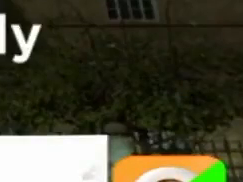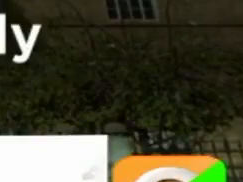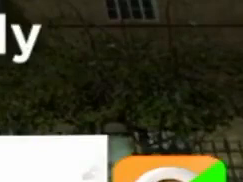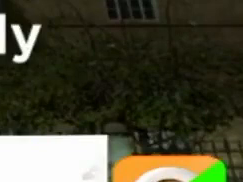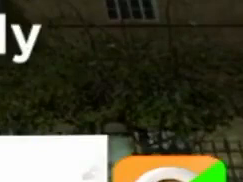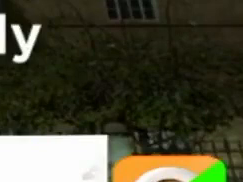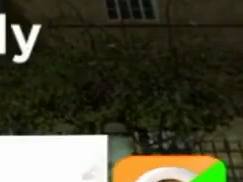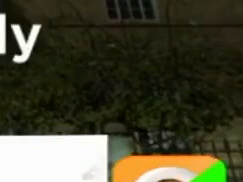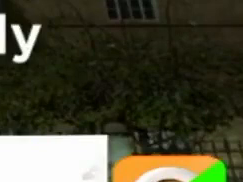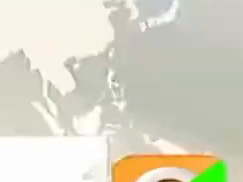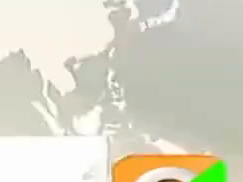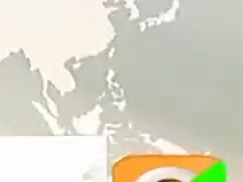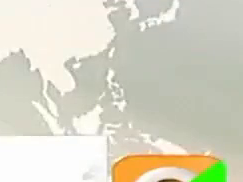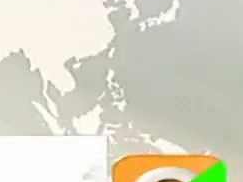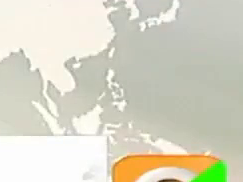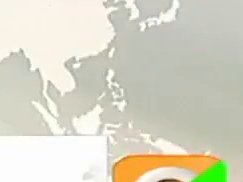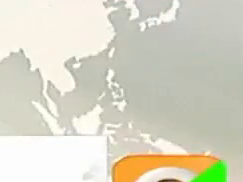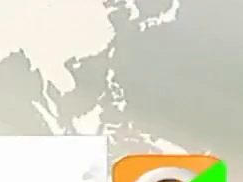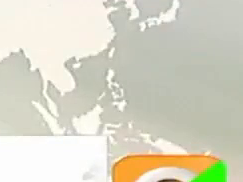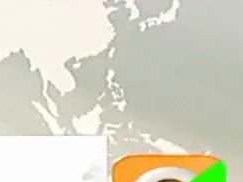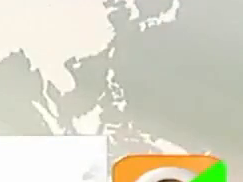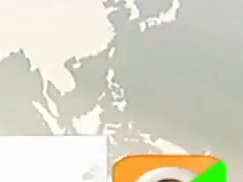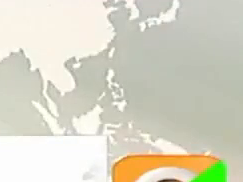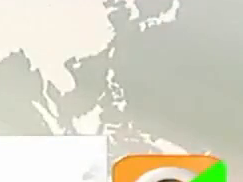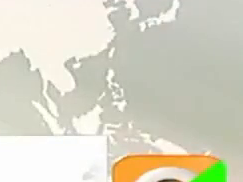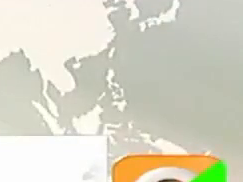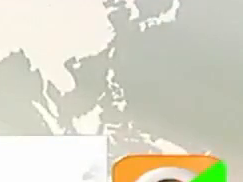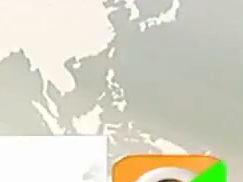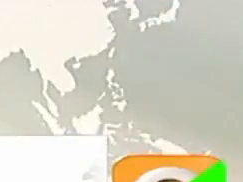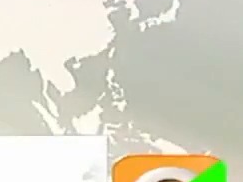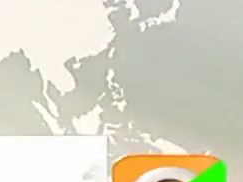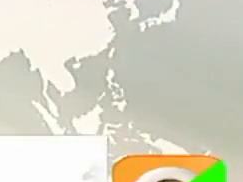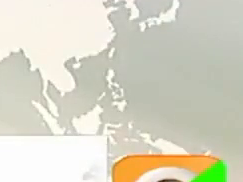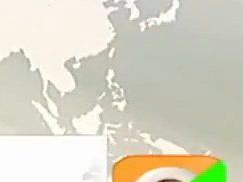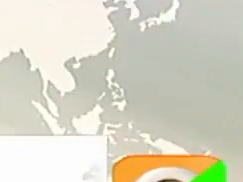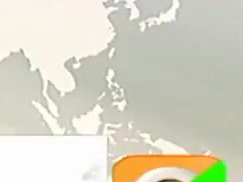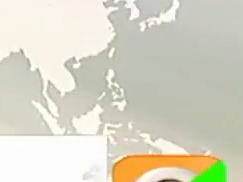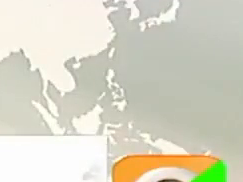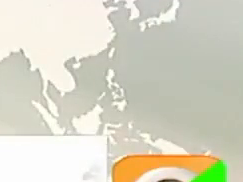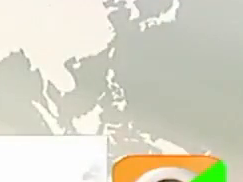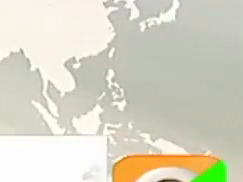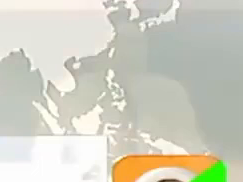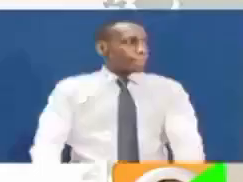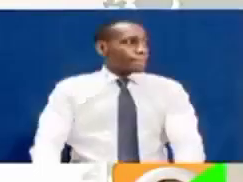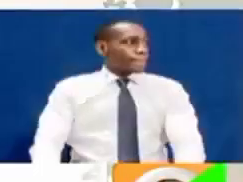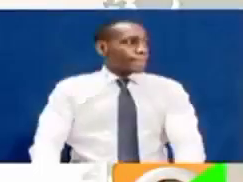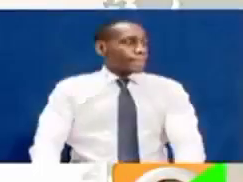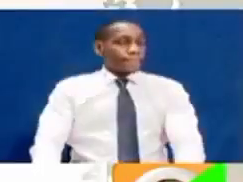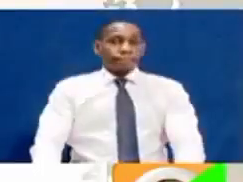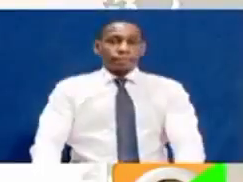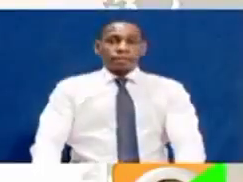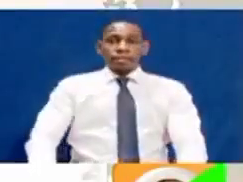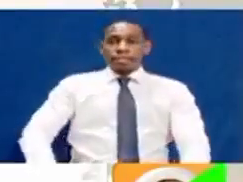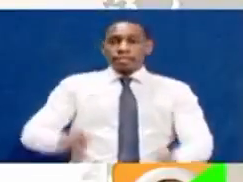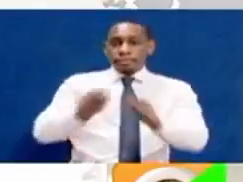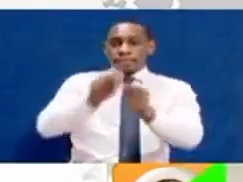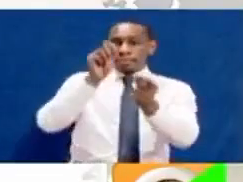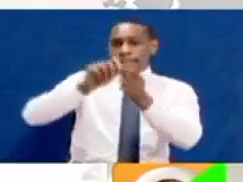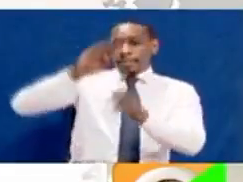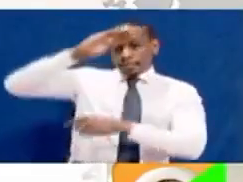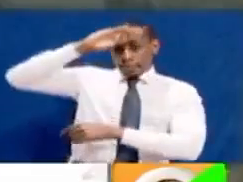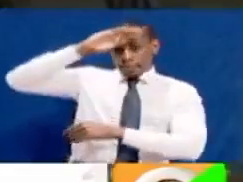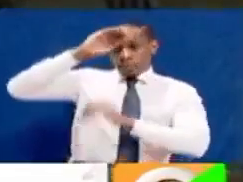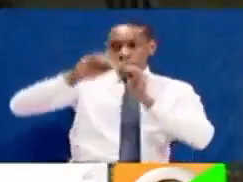not be surprised. What else can you expect the next time you visit your nearest courtroom? Well, you can expect the use of thermo-guns to check the temperatures